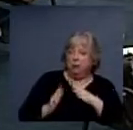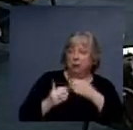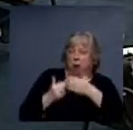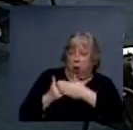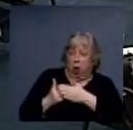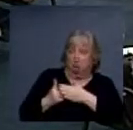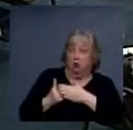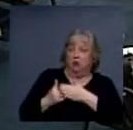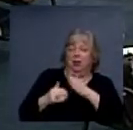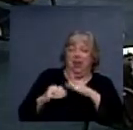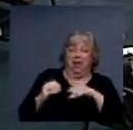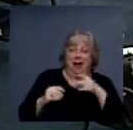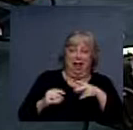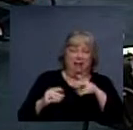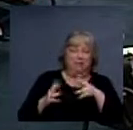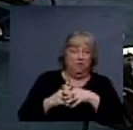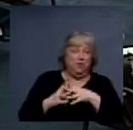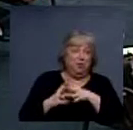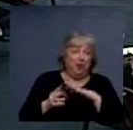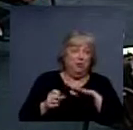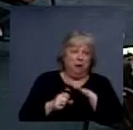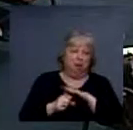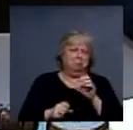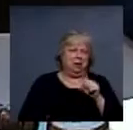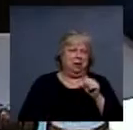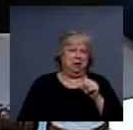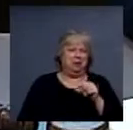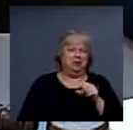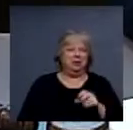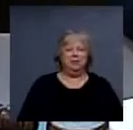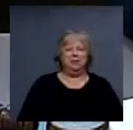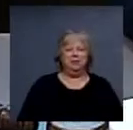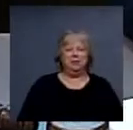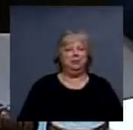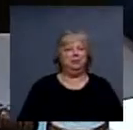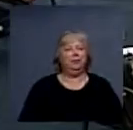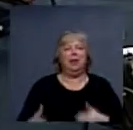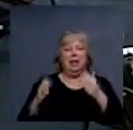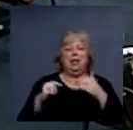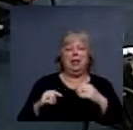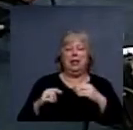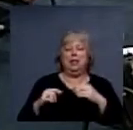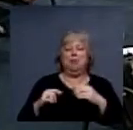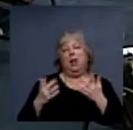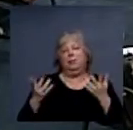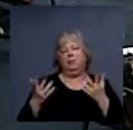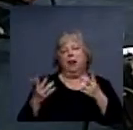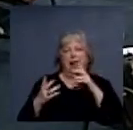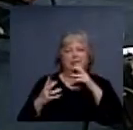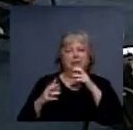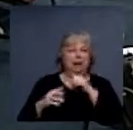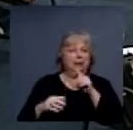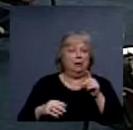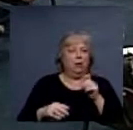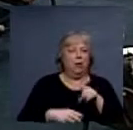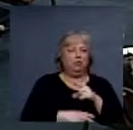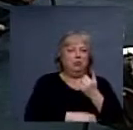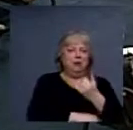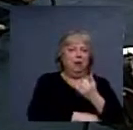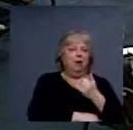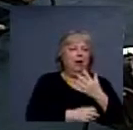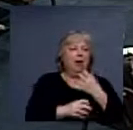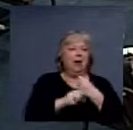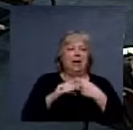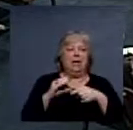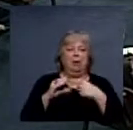a half a football field away. Yeah. I guess Okay. that's the way maybe for you to try and judge it. Next question, well, I guess it's a question, and I got an email